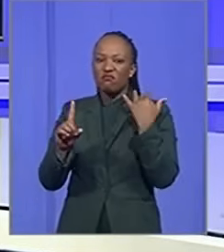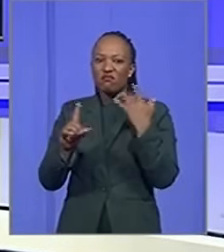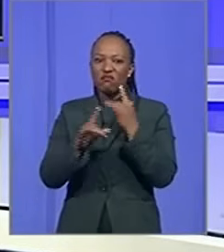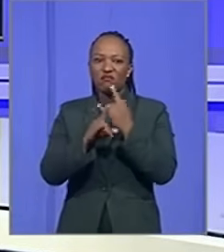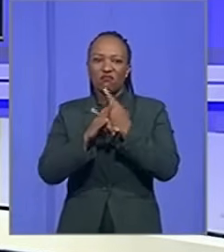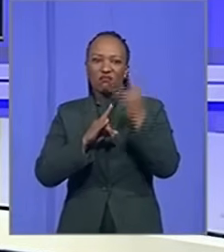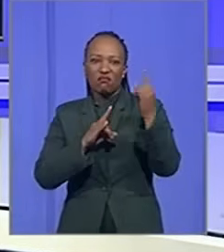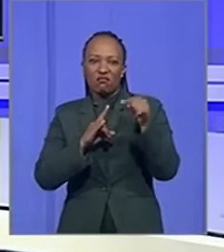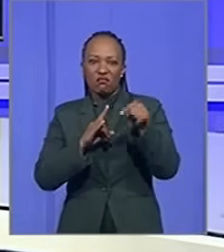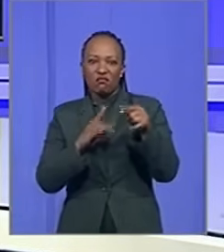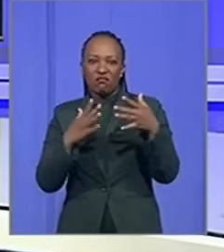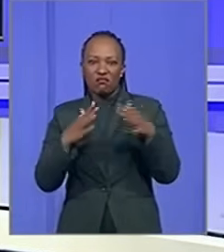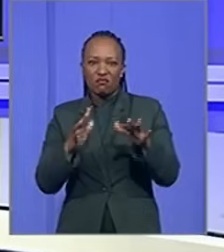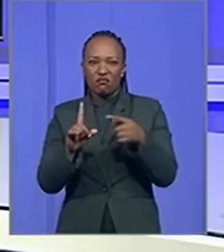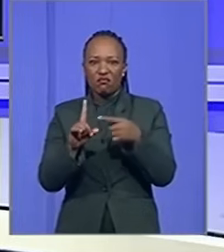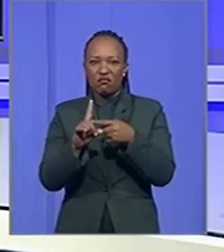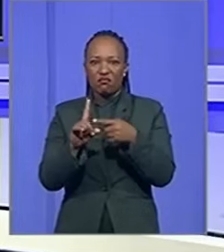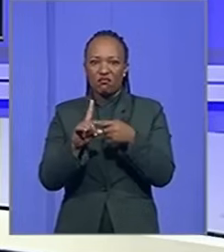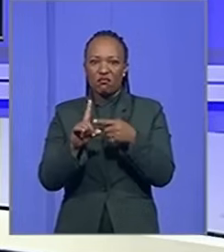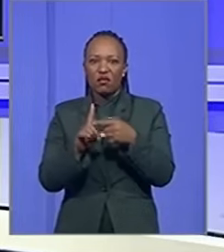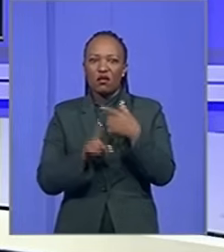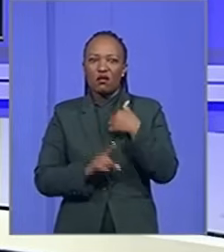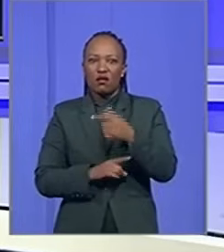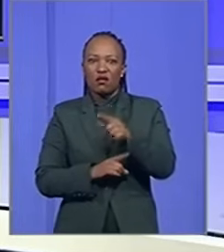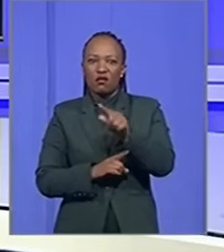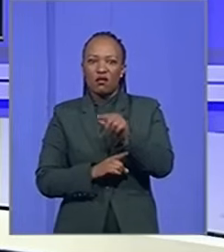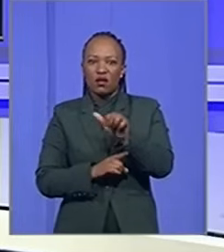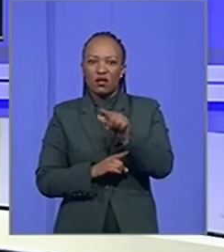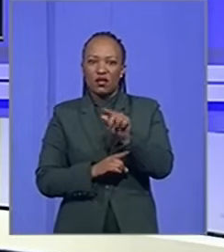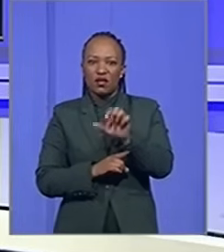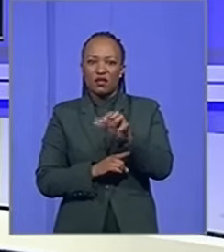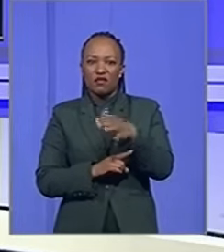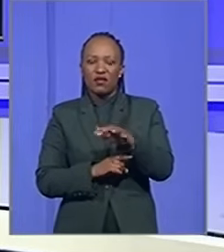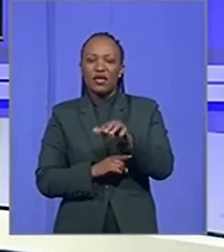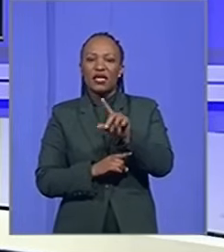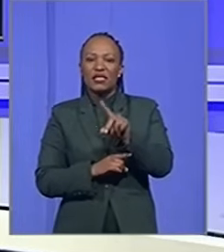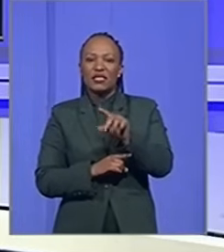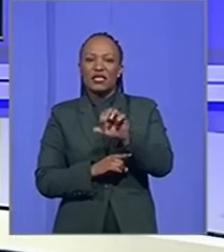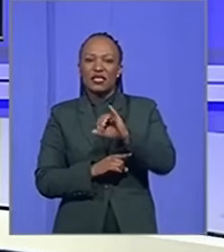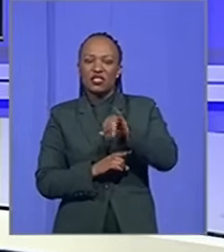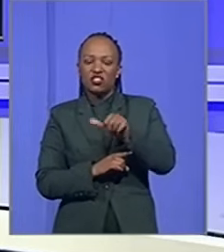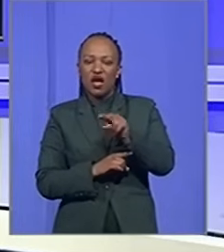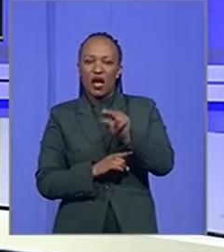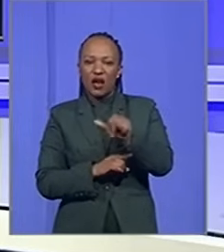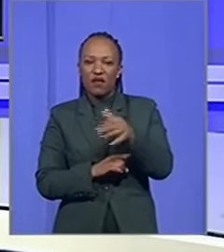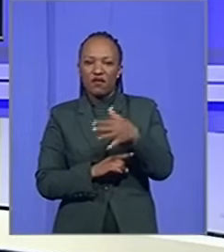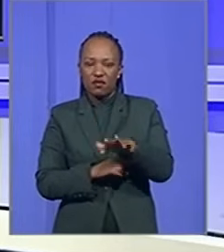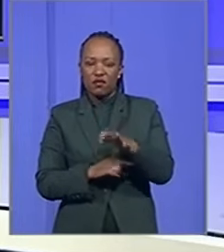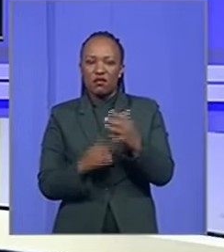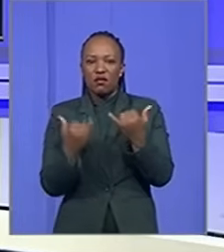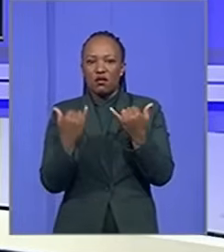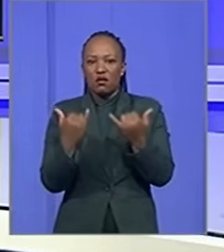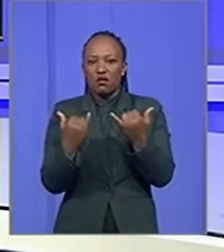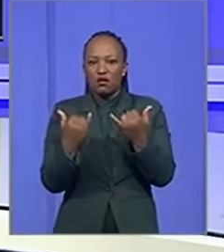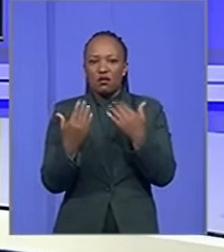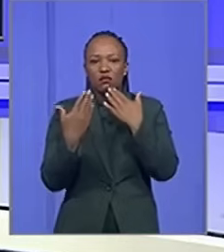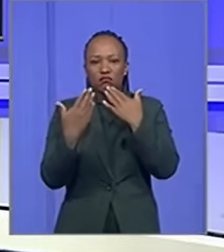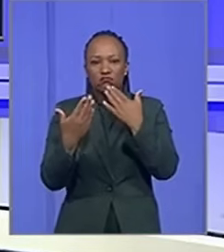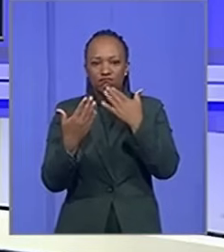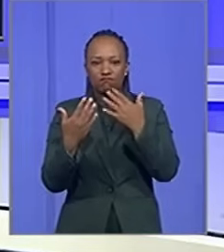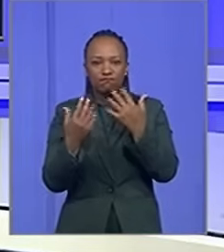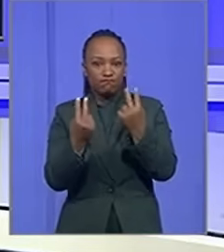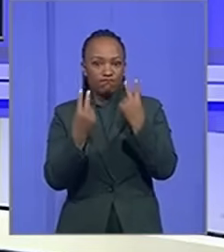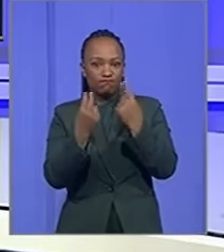wa Aprane e leng Tete Dijana re buisana le yena ka botloloha. Me re leboela tshetso